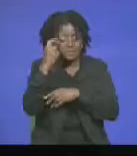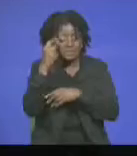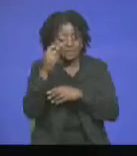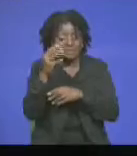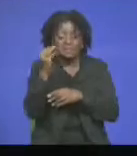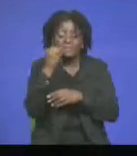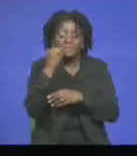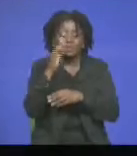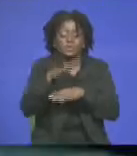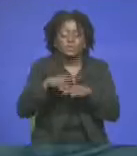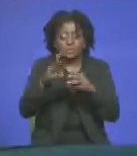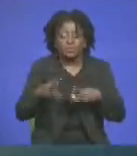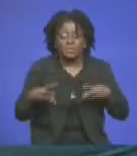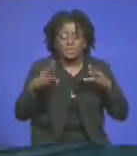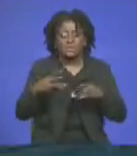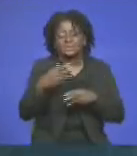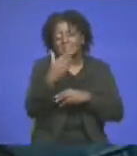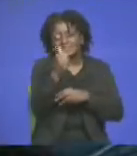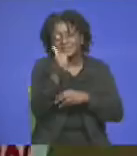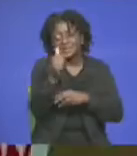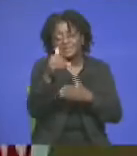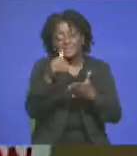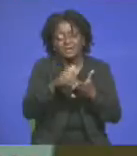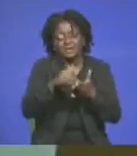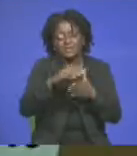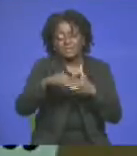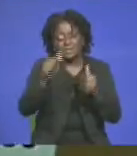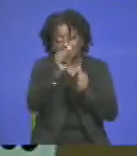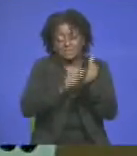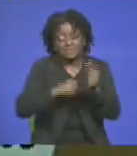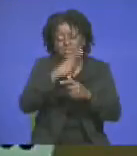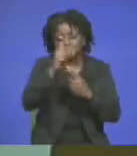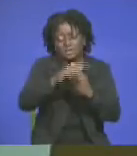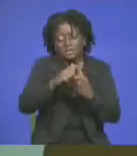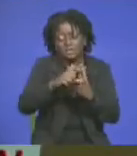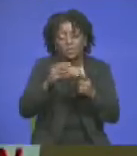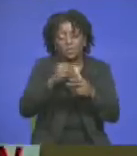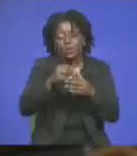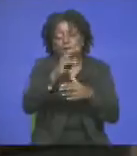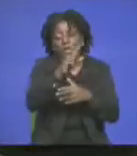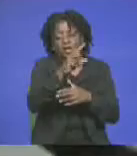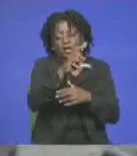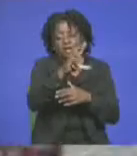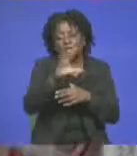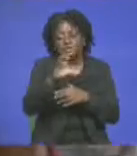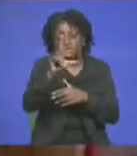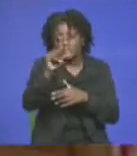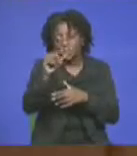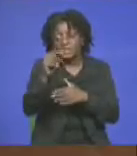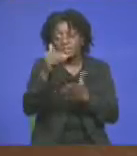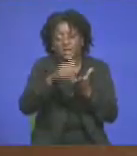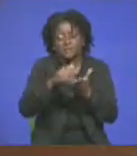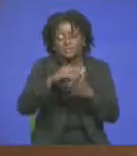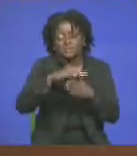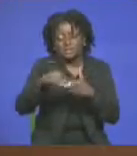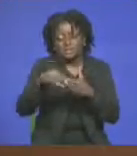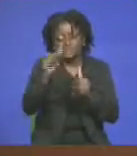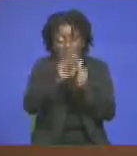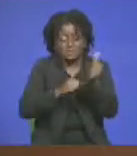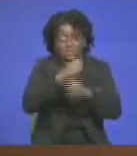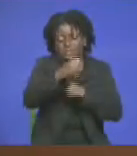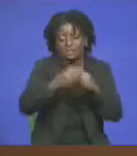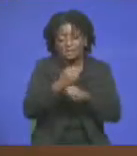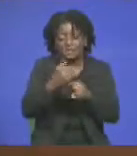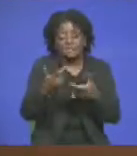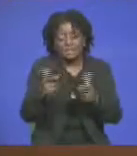some $10,000 a month or $120,000 a year. This gesture allows residents, primarily the